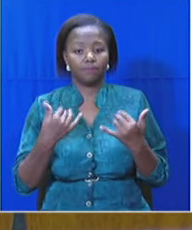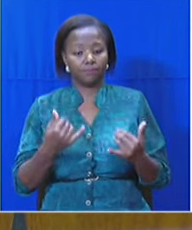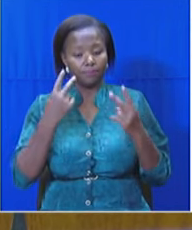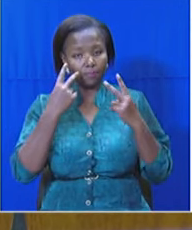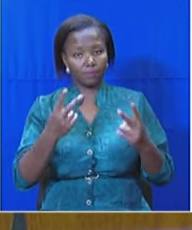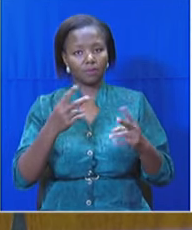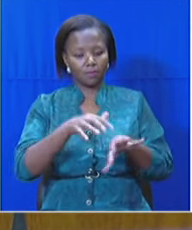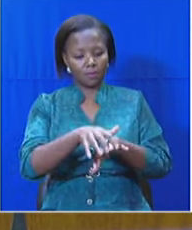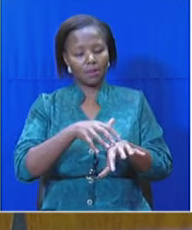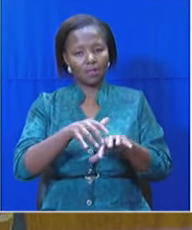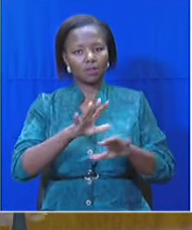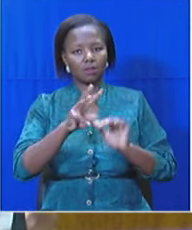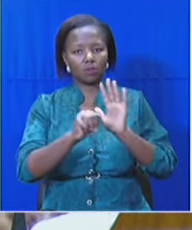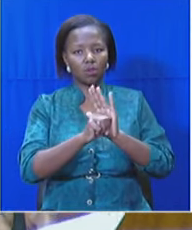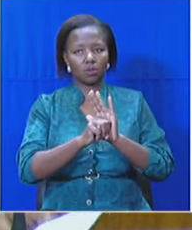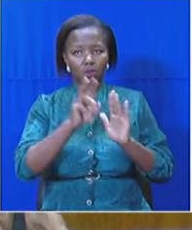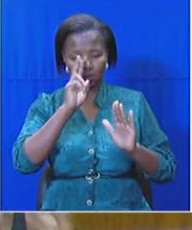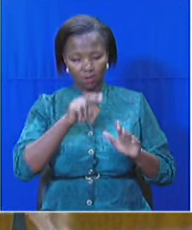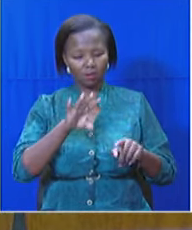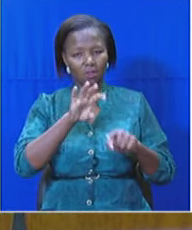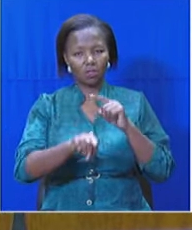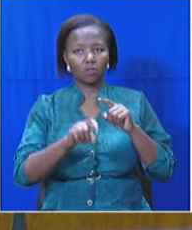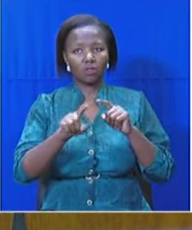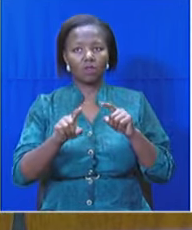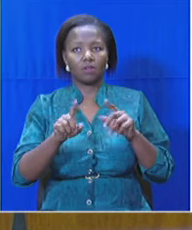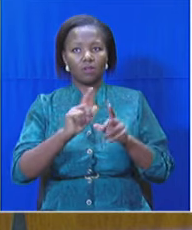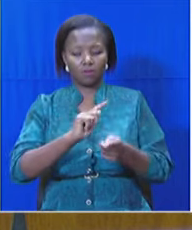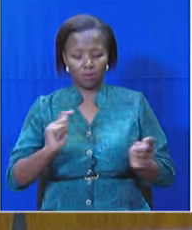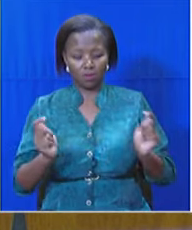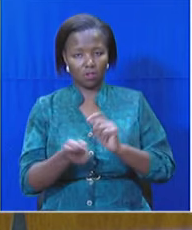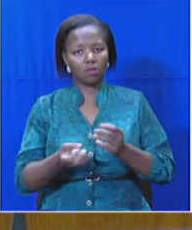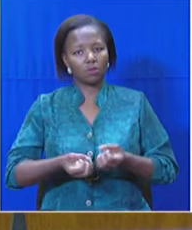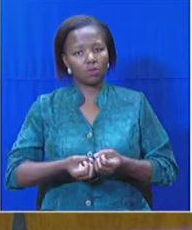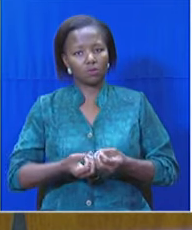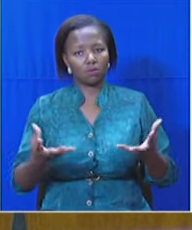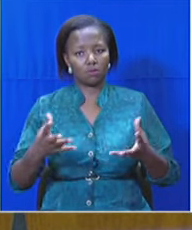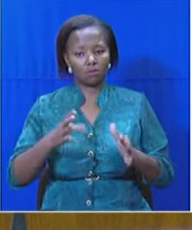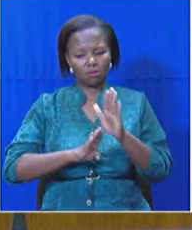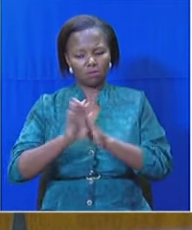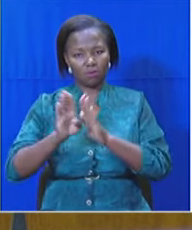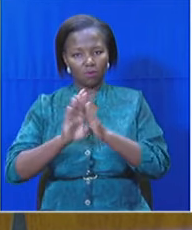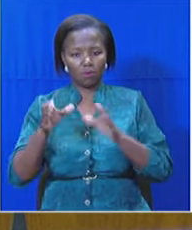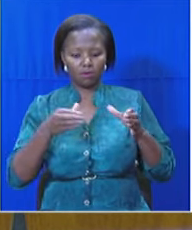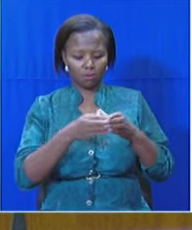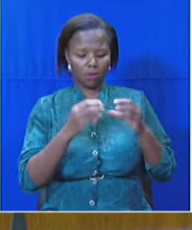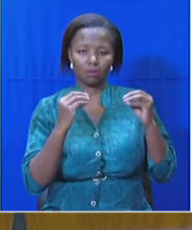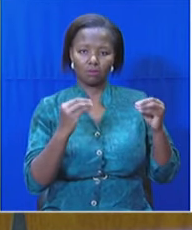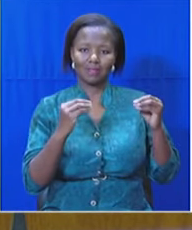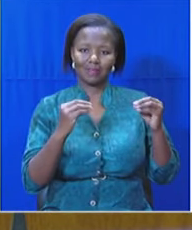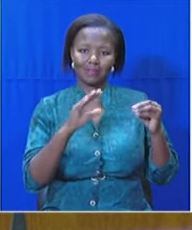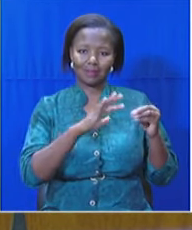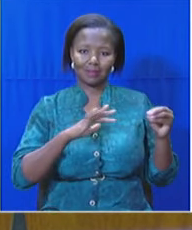to achieve a transformation breakthrough, improving capacity and production of smallholder farmer value chain